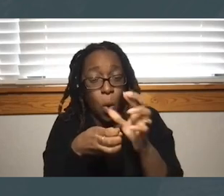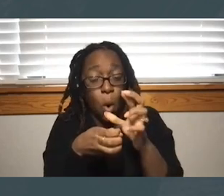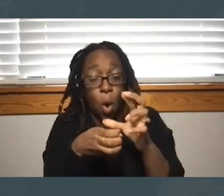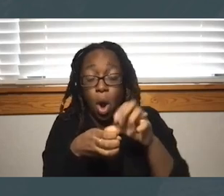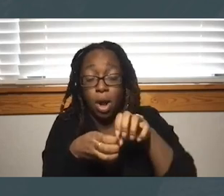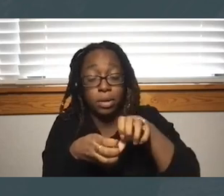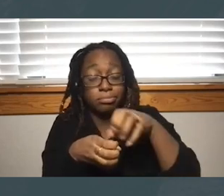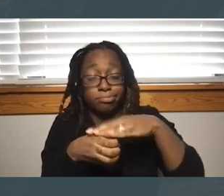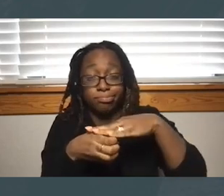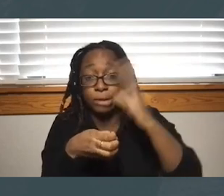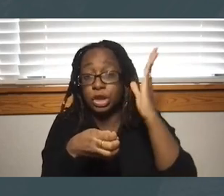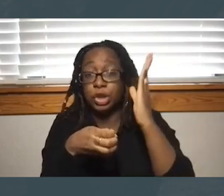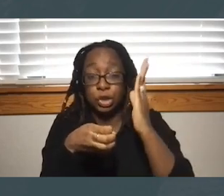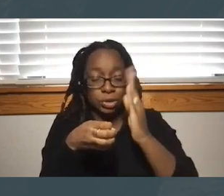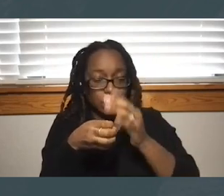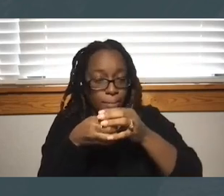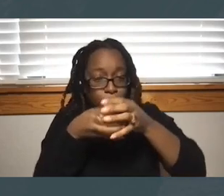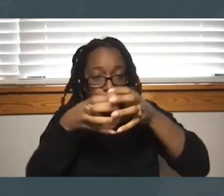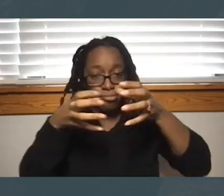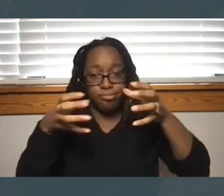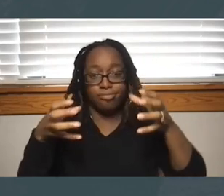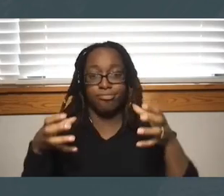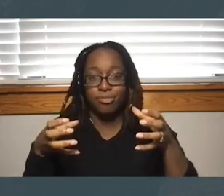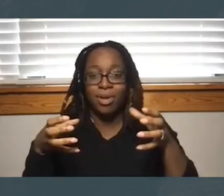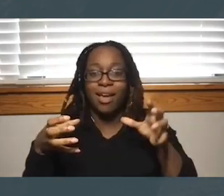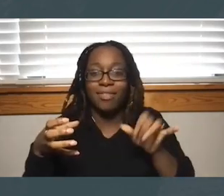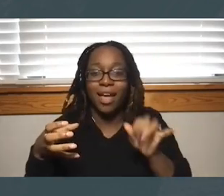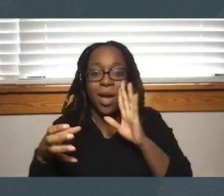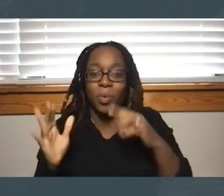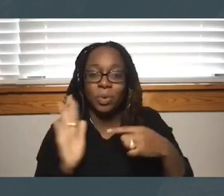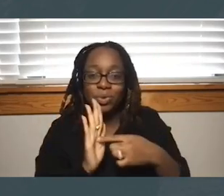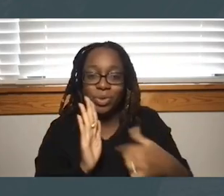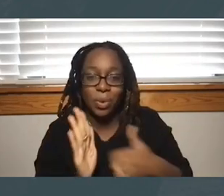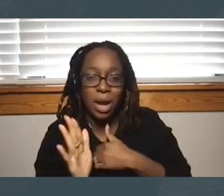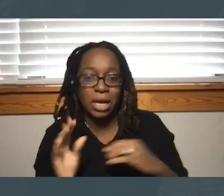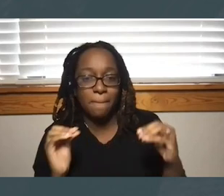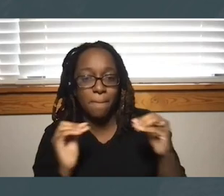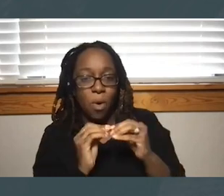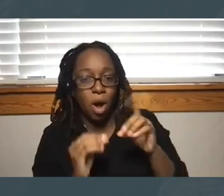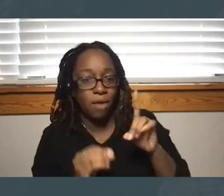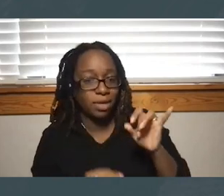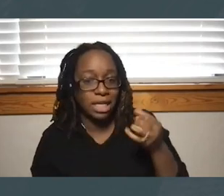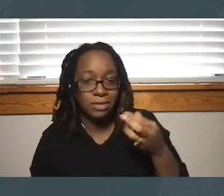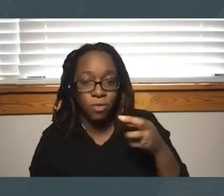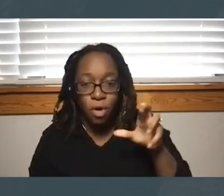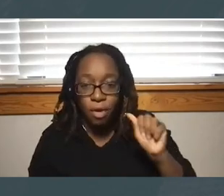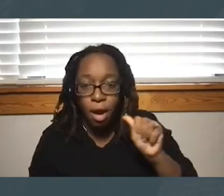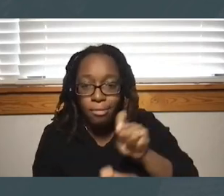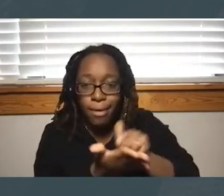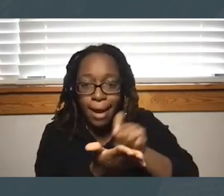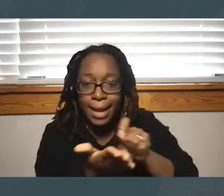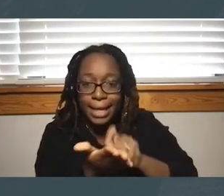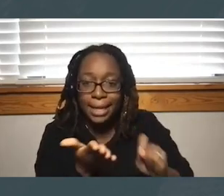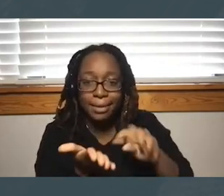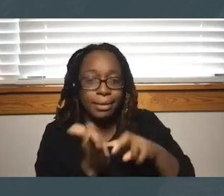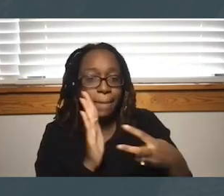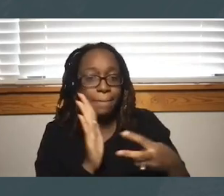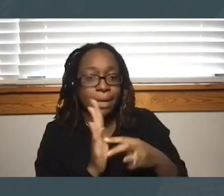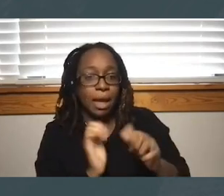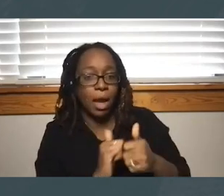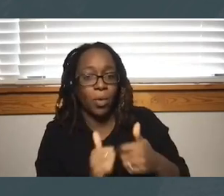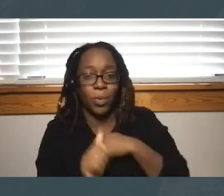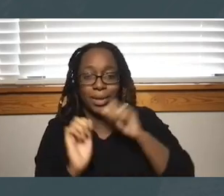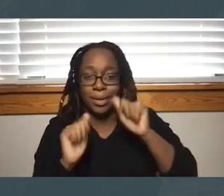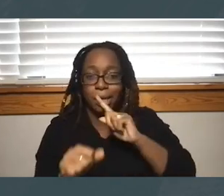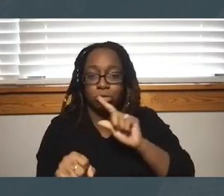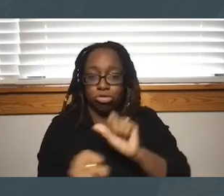know, meditates on that breach, that gulf, that abyss, that break, that tear,